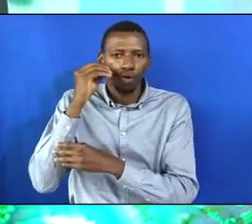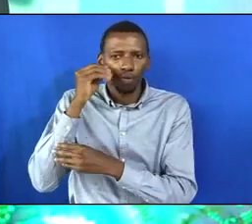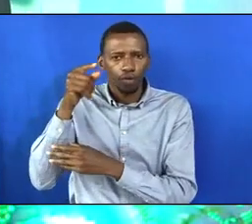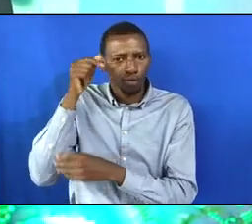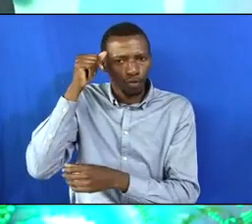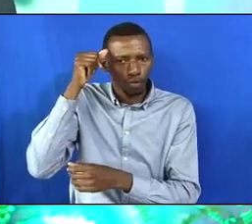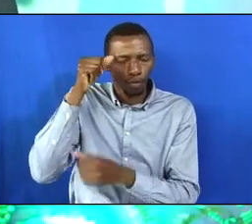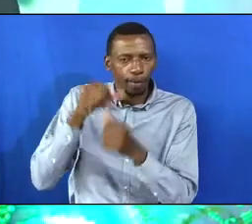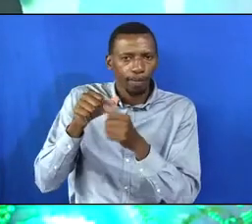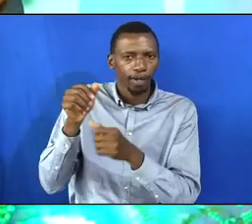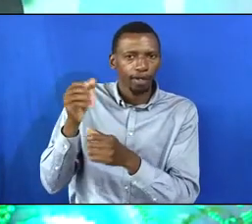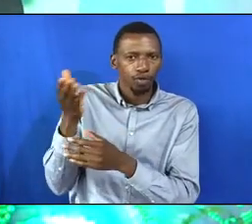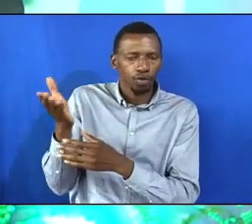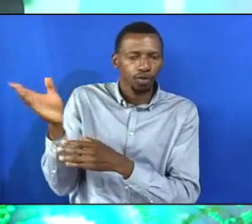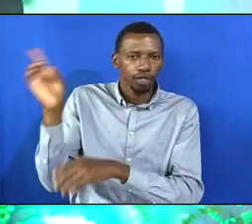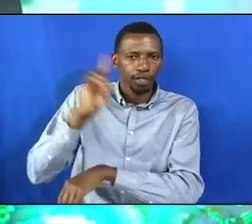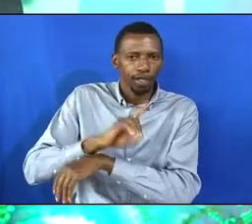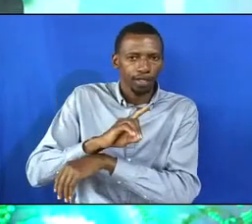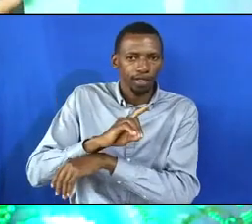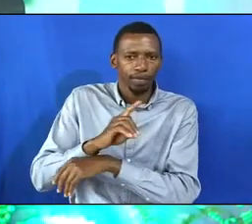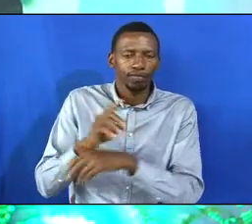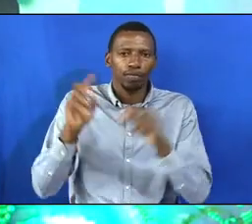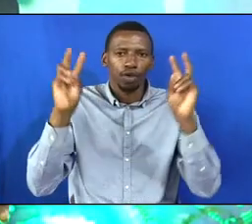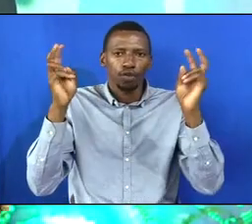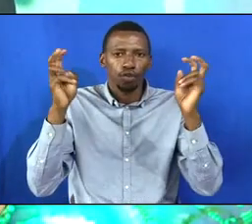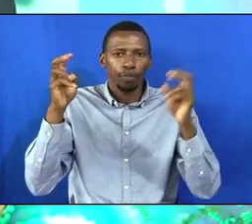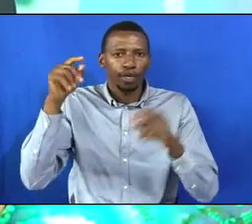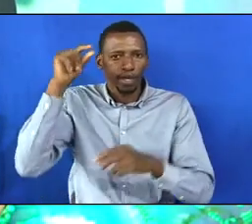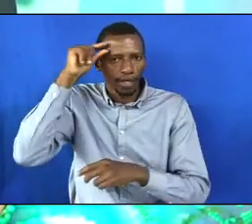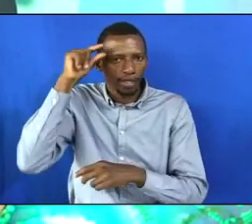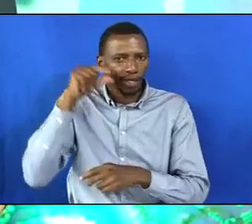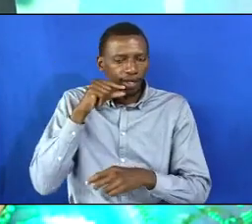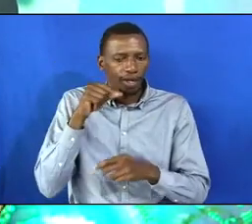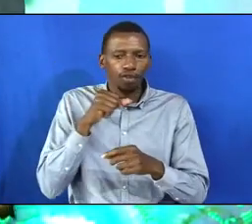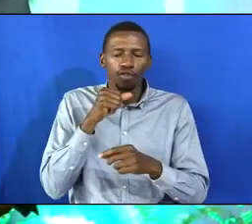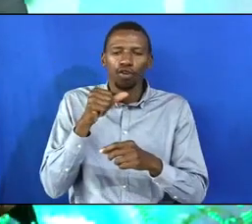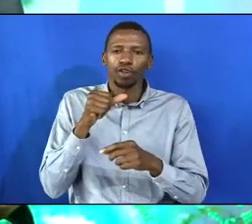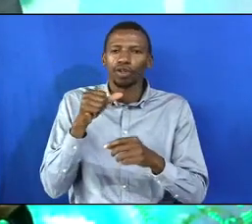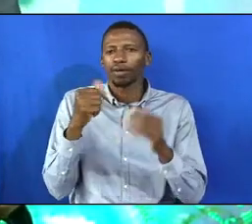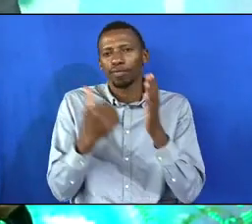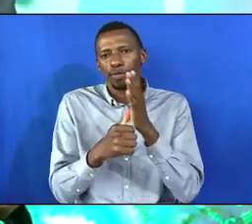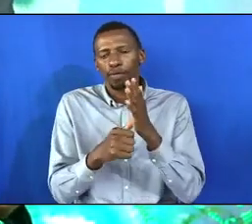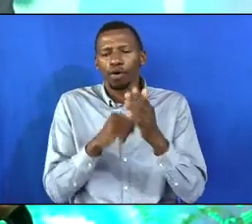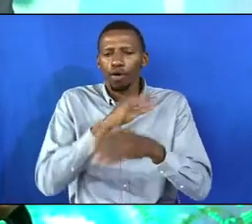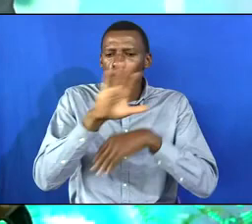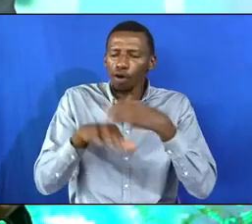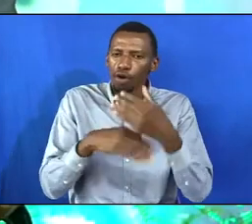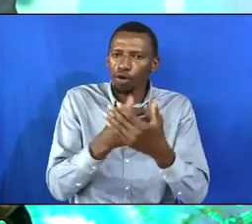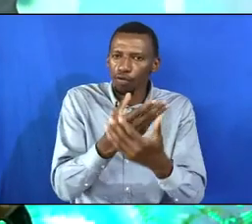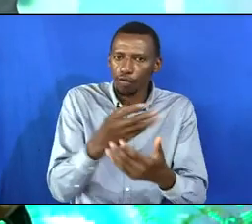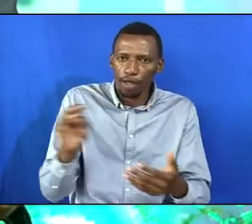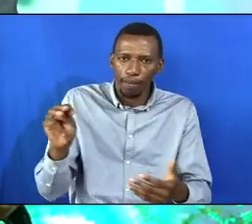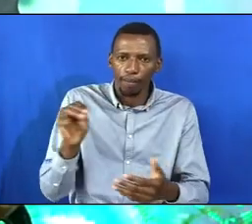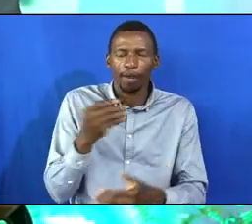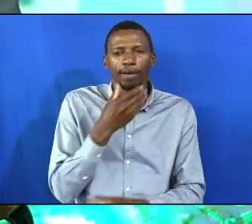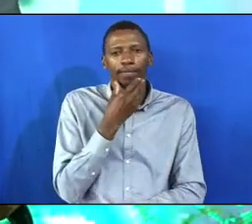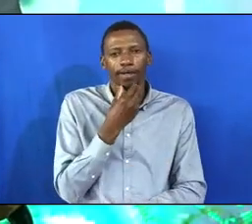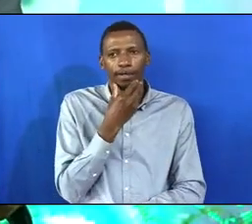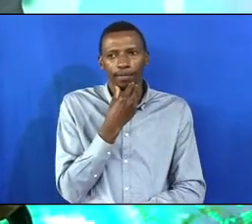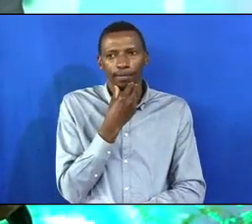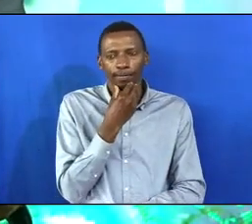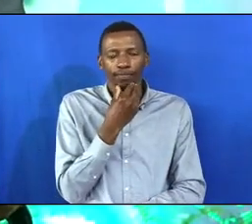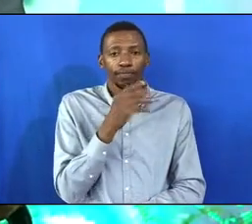days, the gender issues were not so prominent. All those were men.